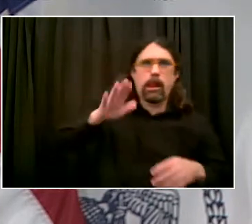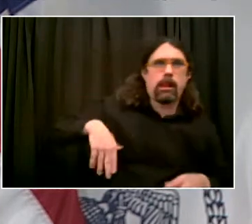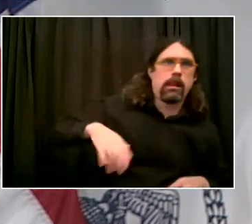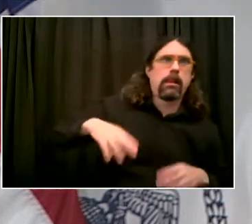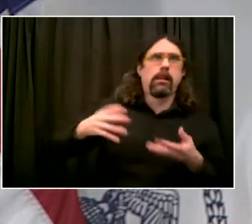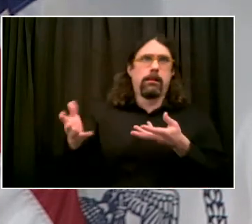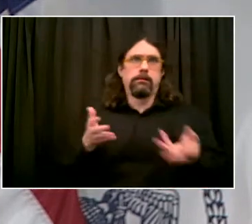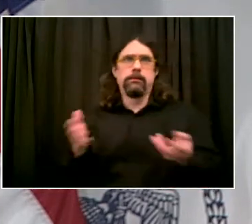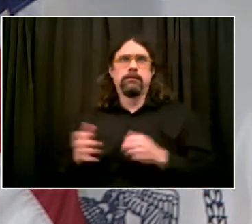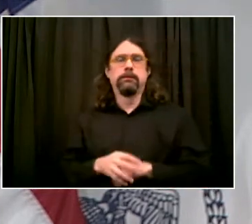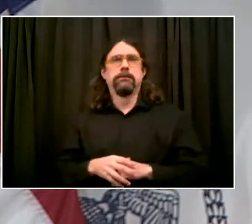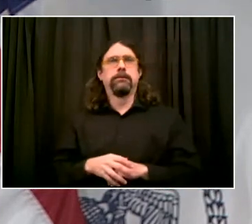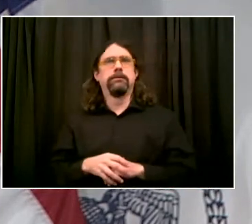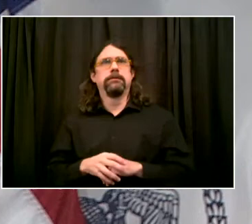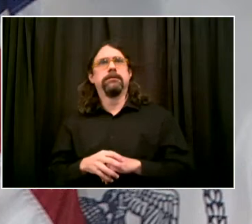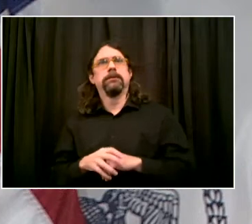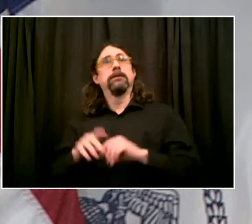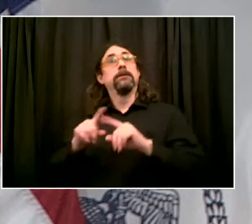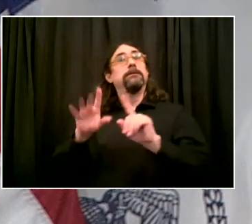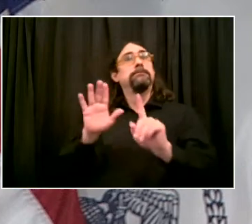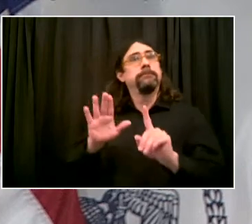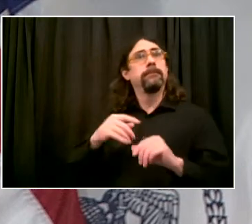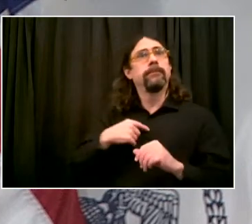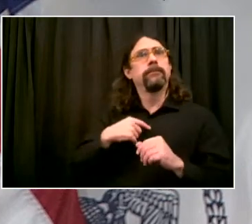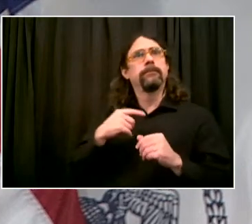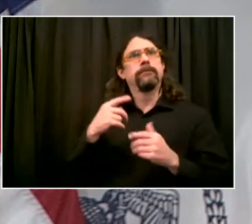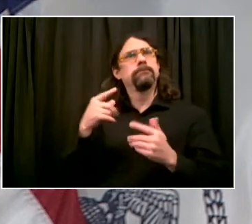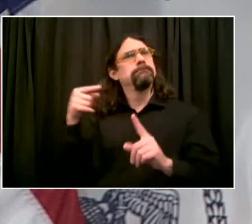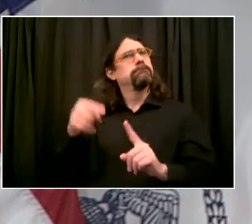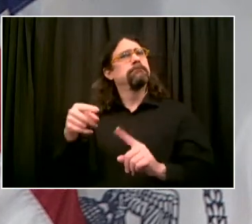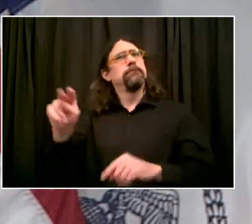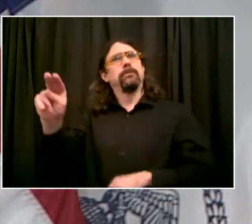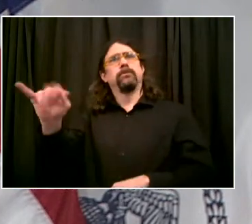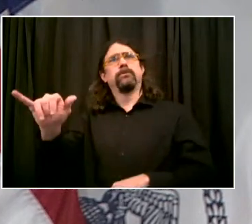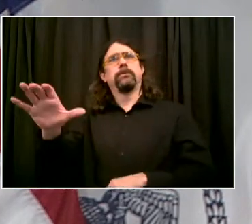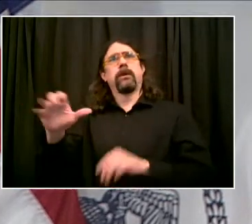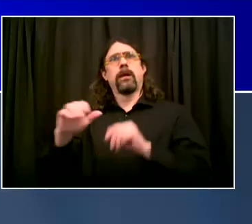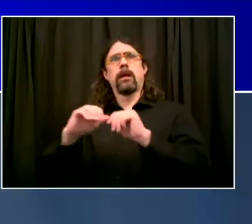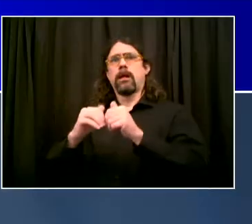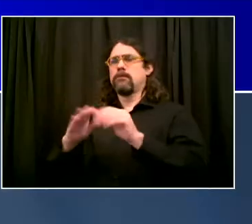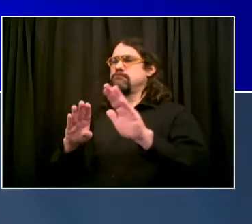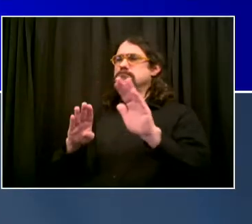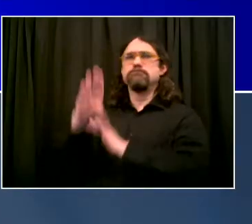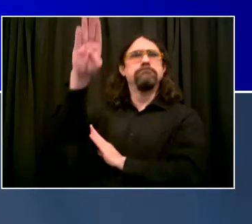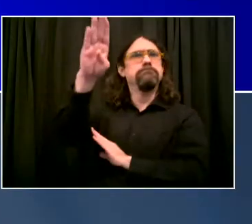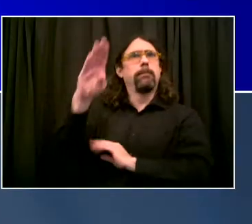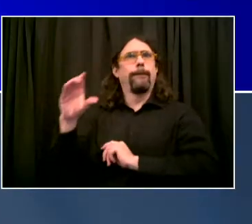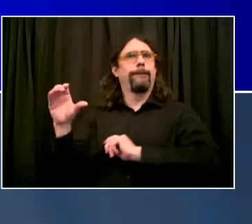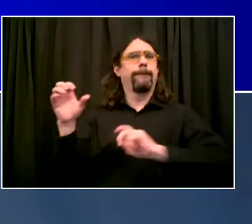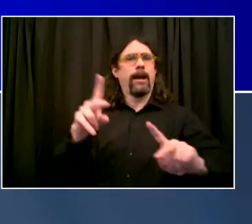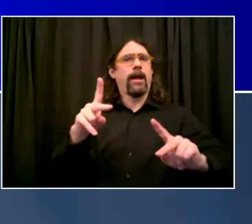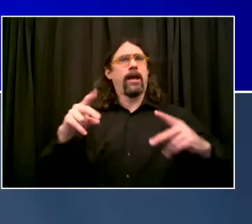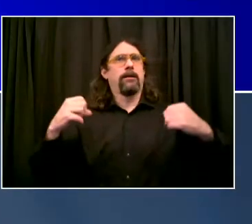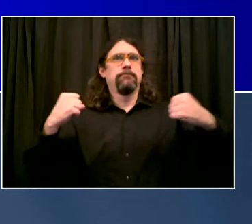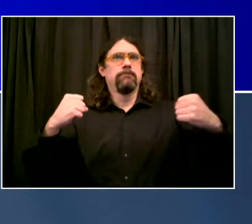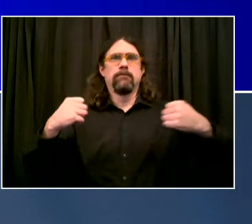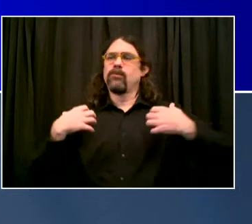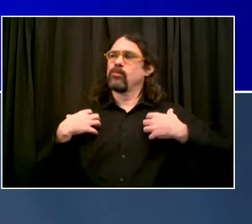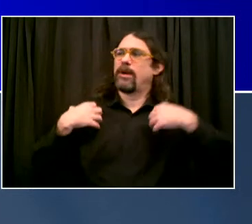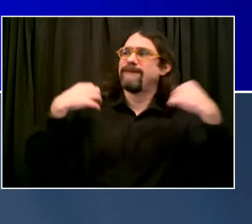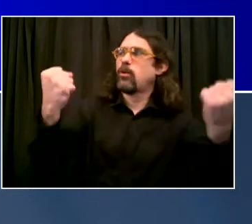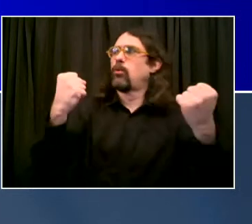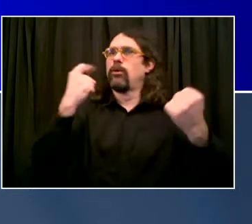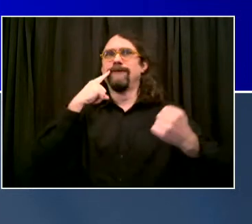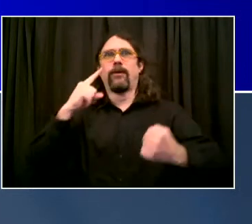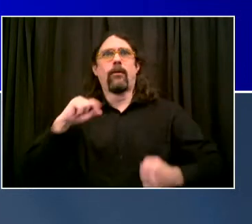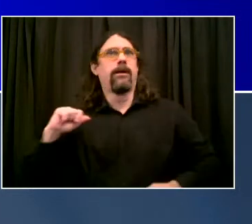to be a recovery for all of us. We're going to be constantly putting out new information about how the recovery is going to